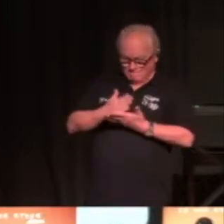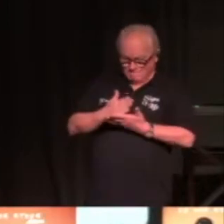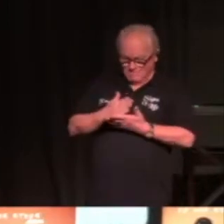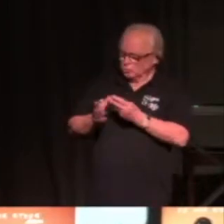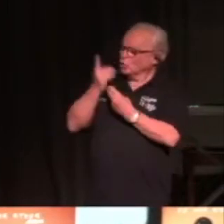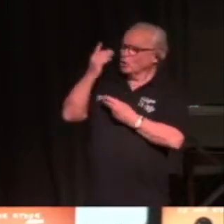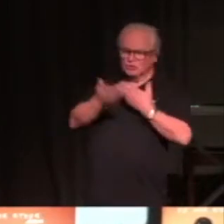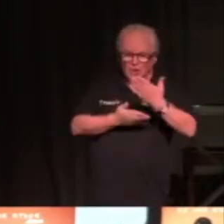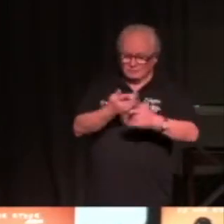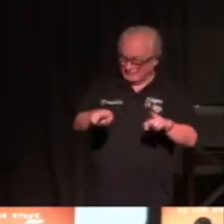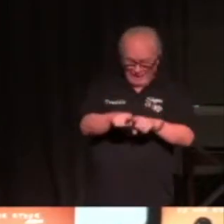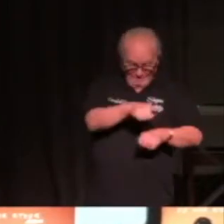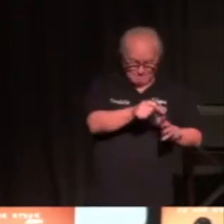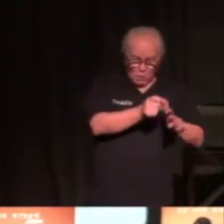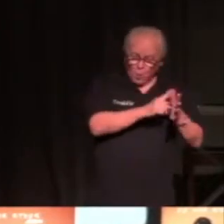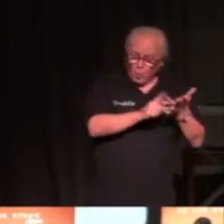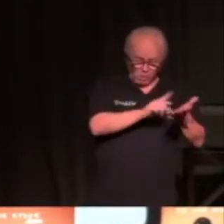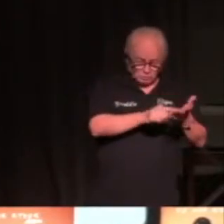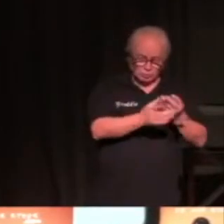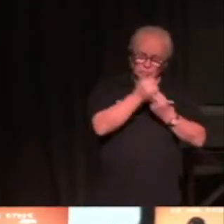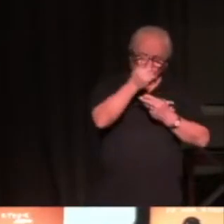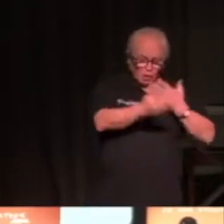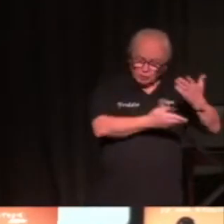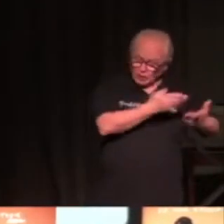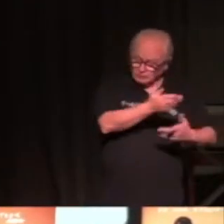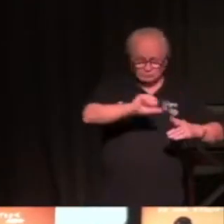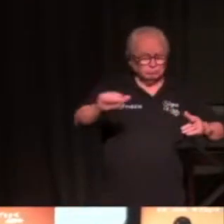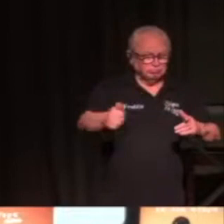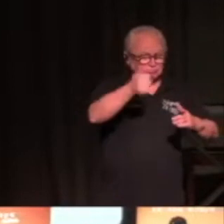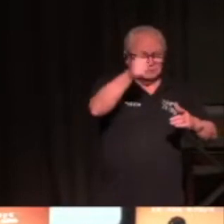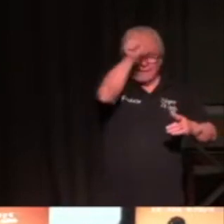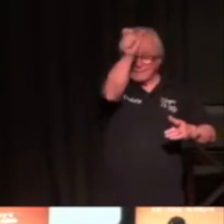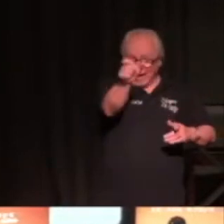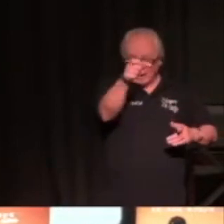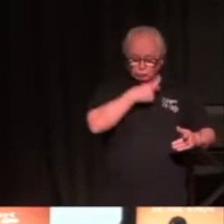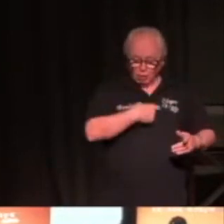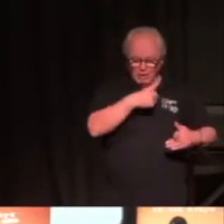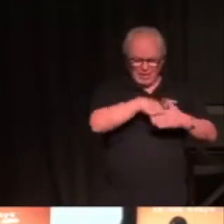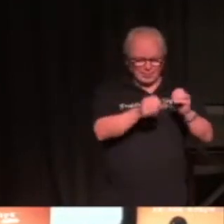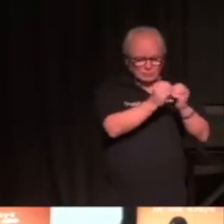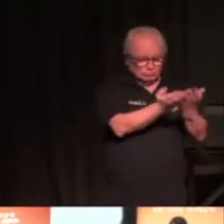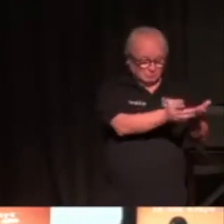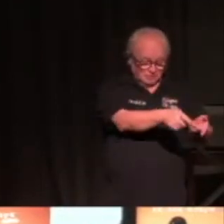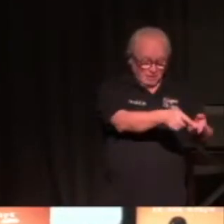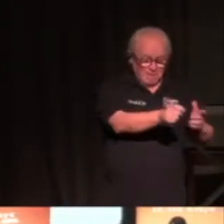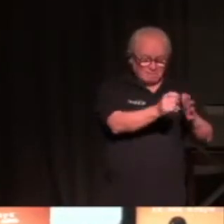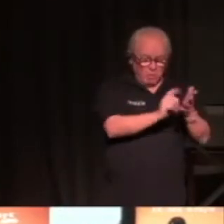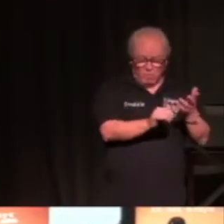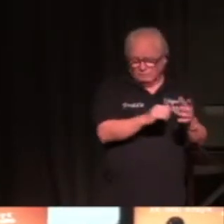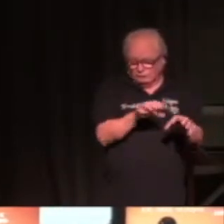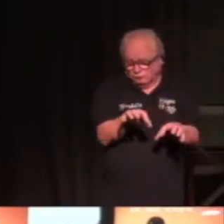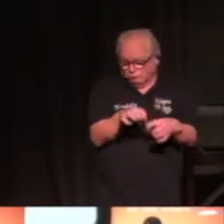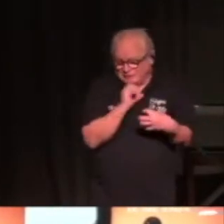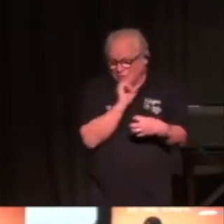This is Paul. This is probably one of the main characters in the scriptures in the New Testament. He's cold. He's absolutely